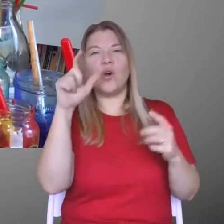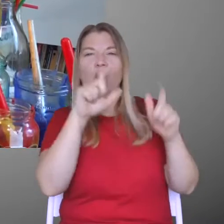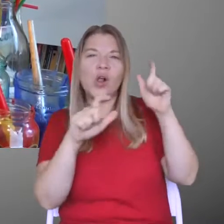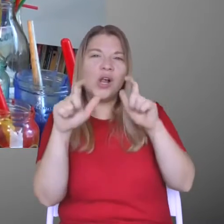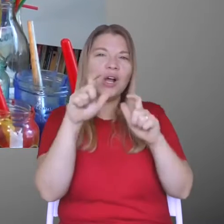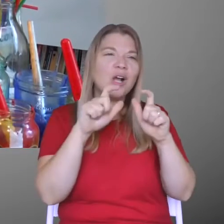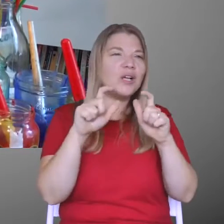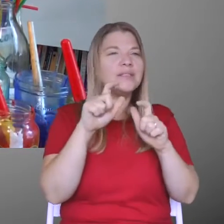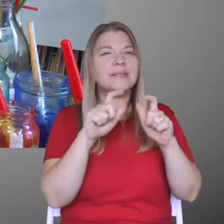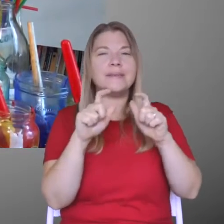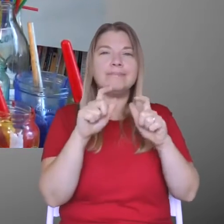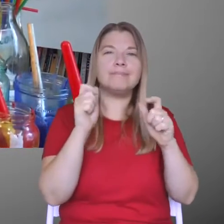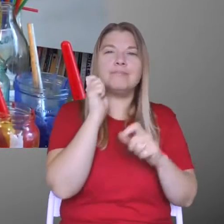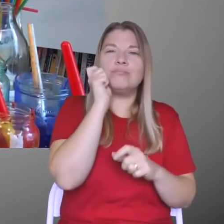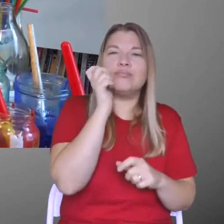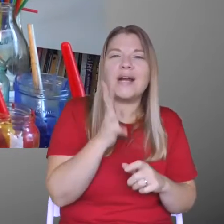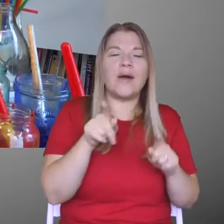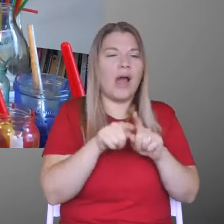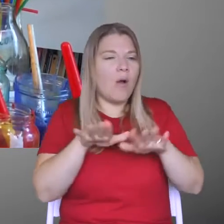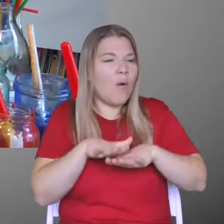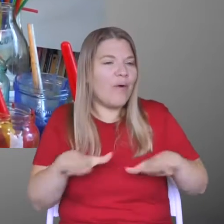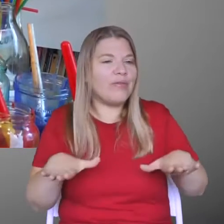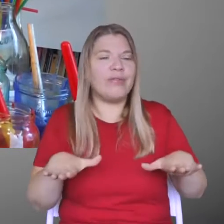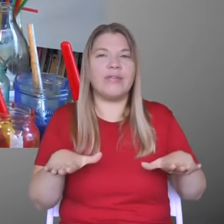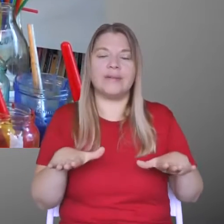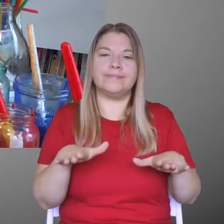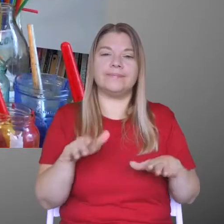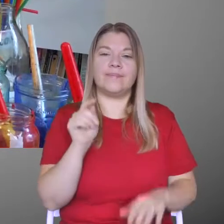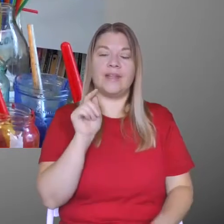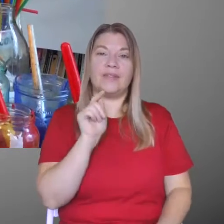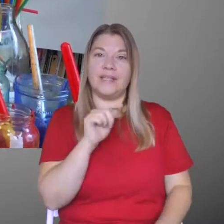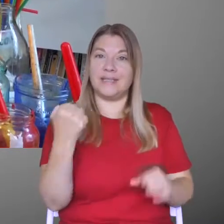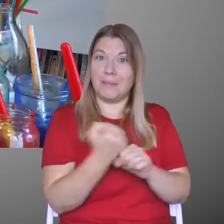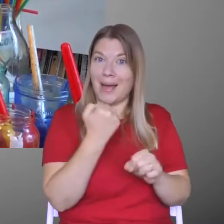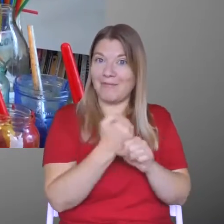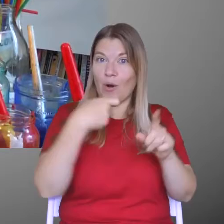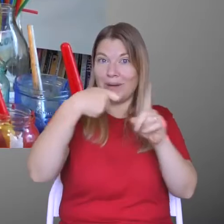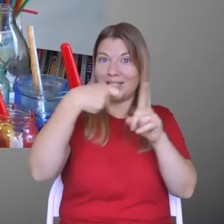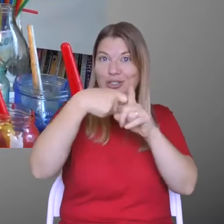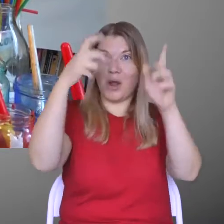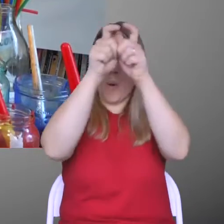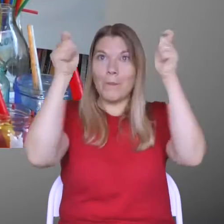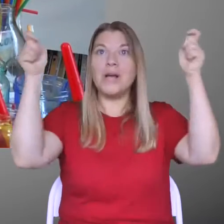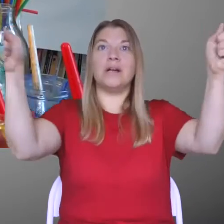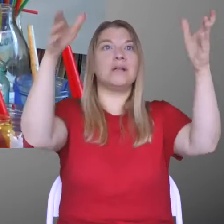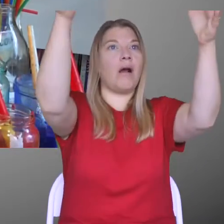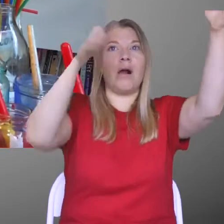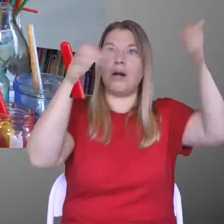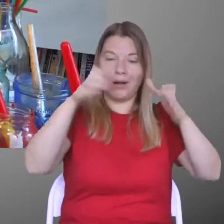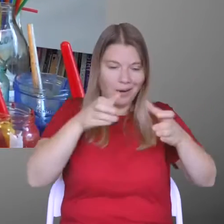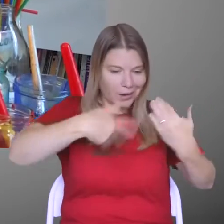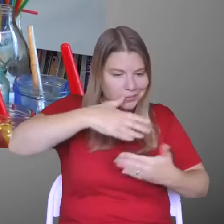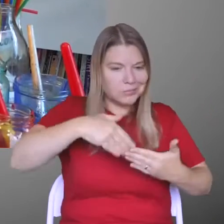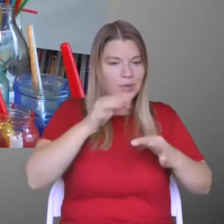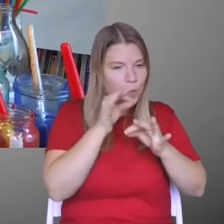oranges, it's very earthy, and this one has been made using things from the kitchen store cupboard. So 3 different ways of